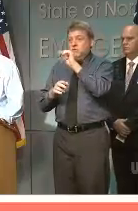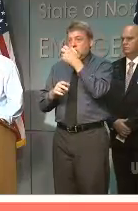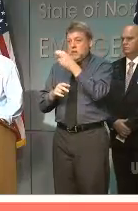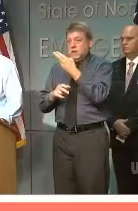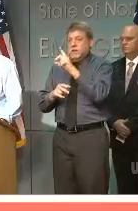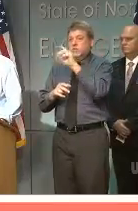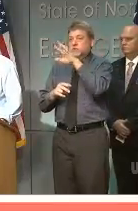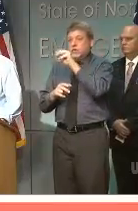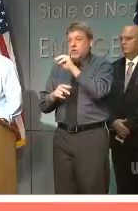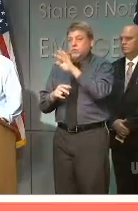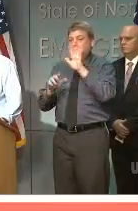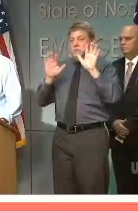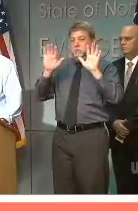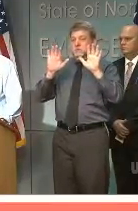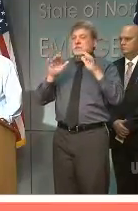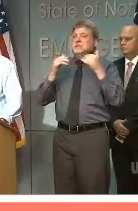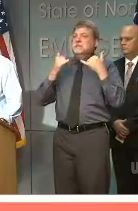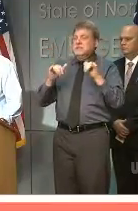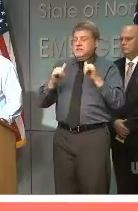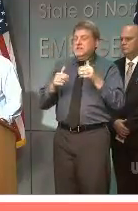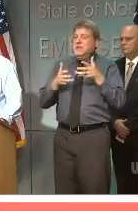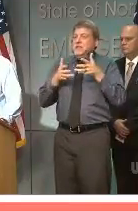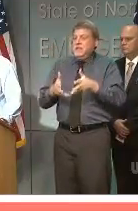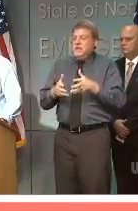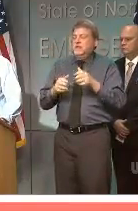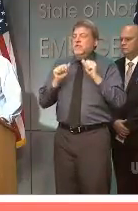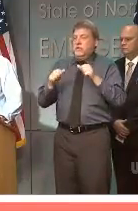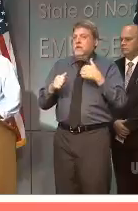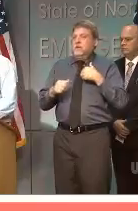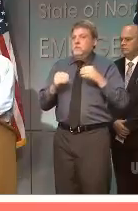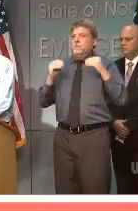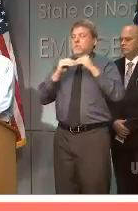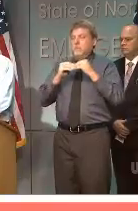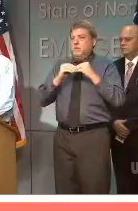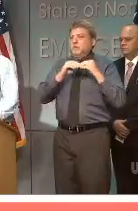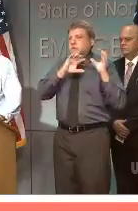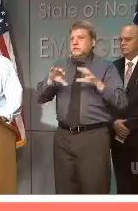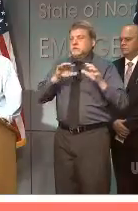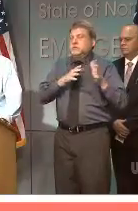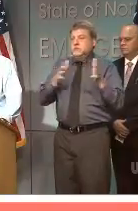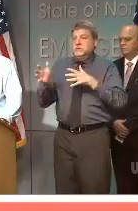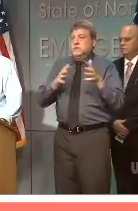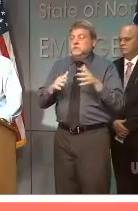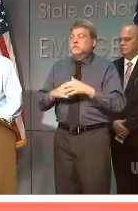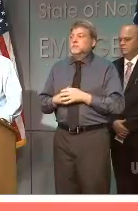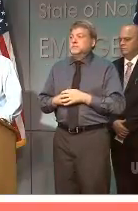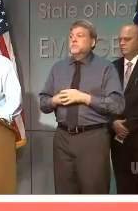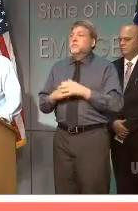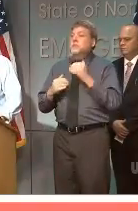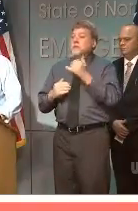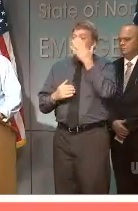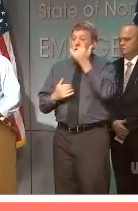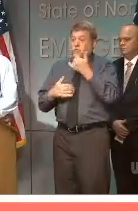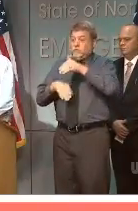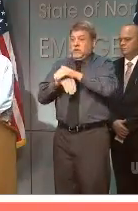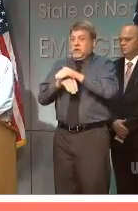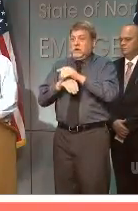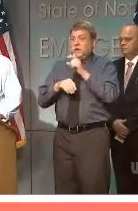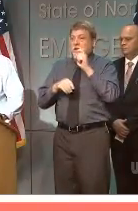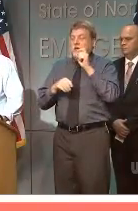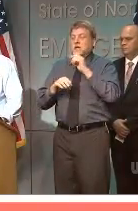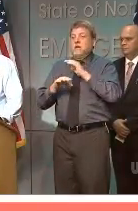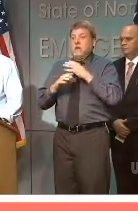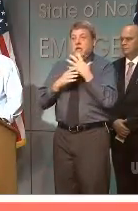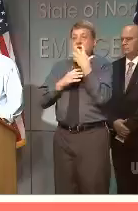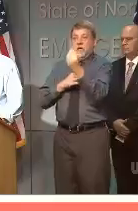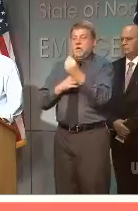Now, as night falls, please don't go out unless you have to. Falling trees and rising waters, along